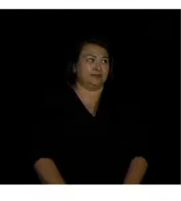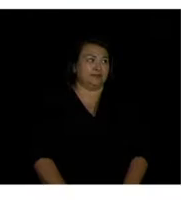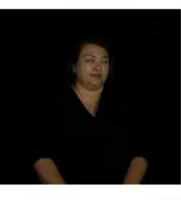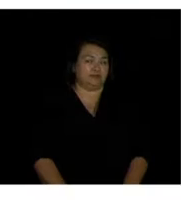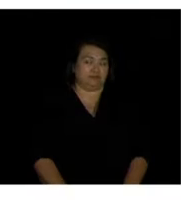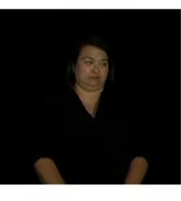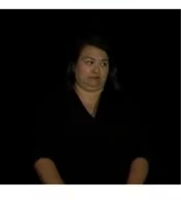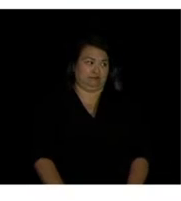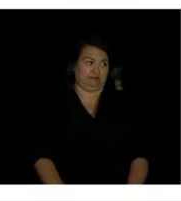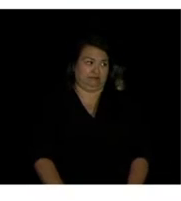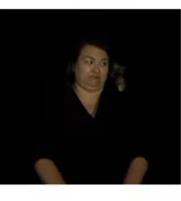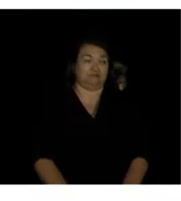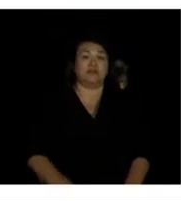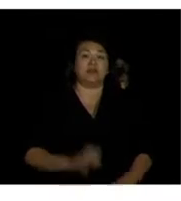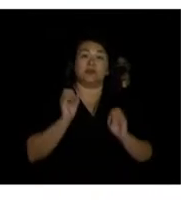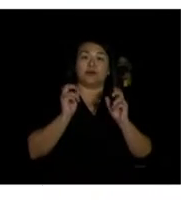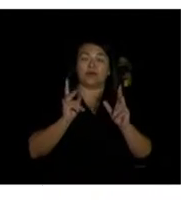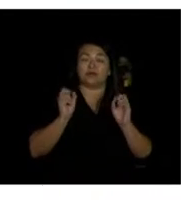Okay,